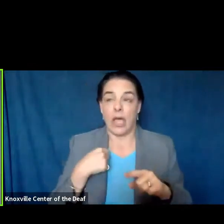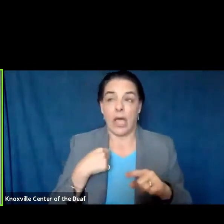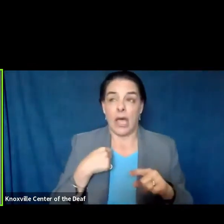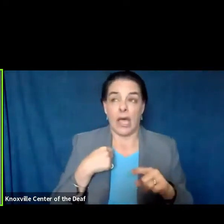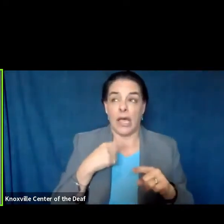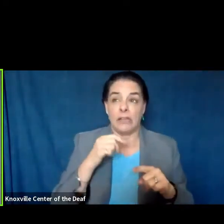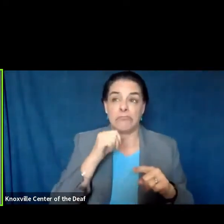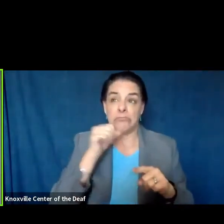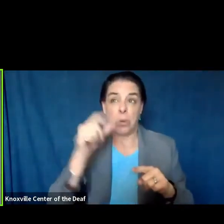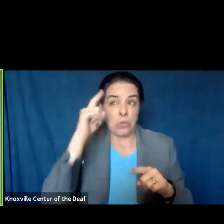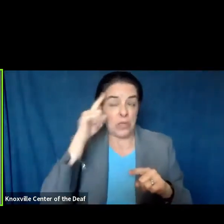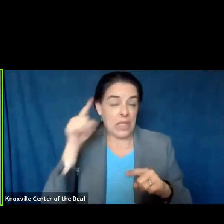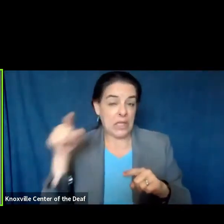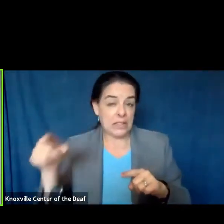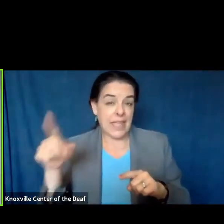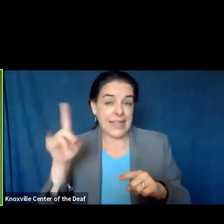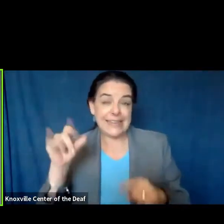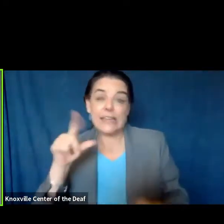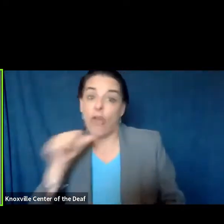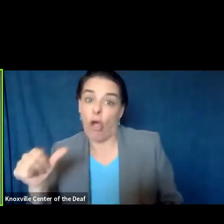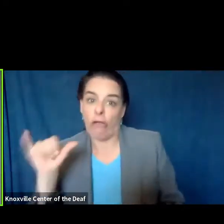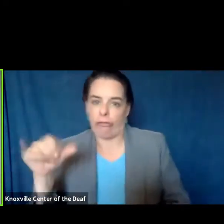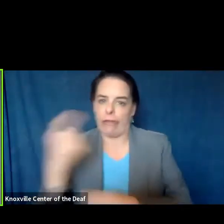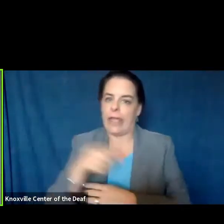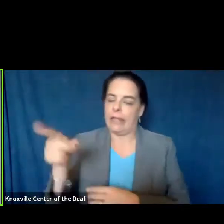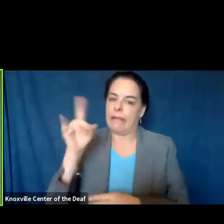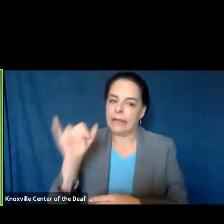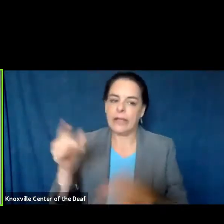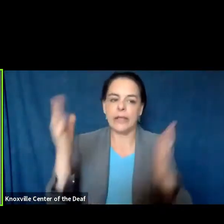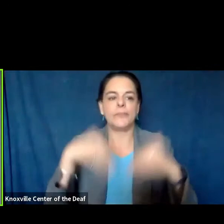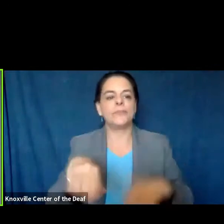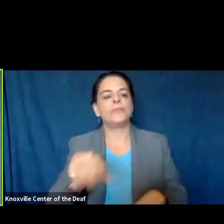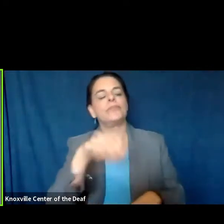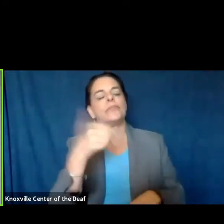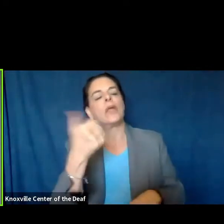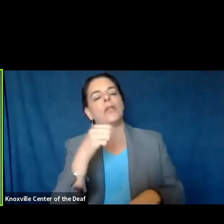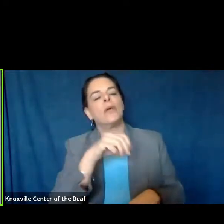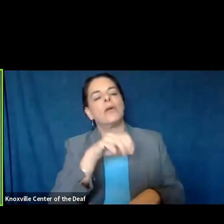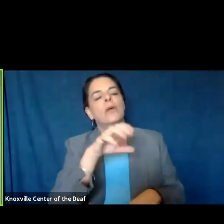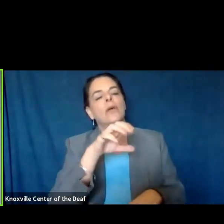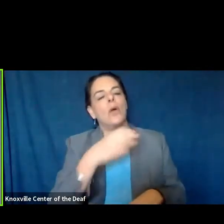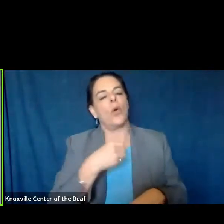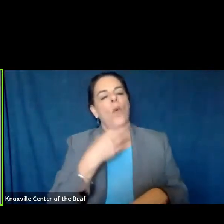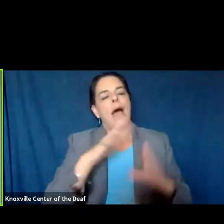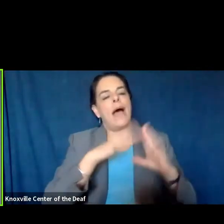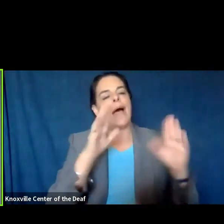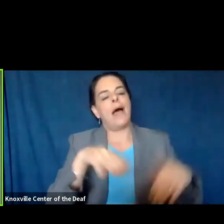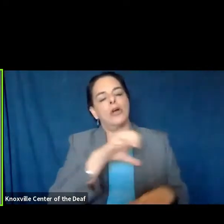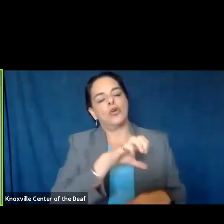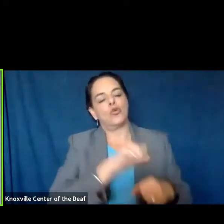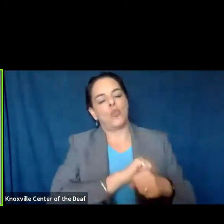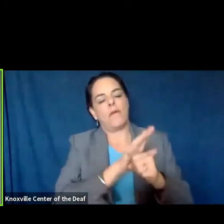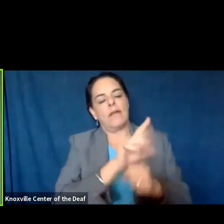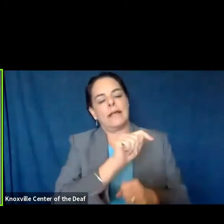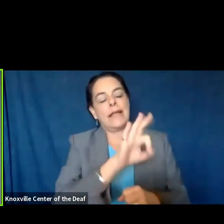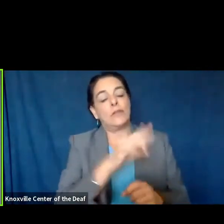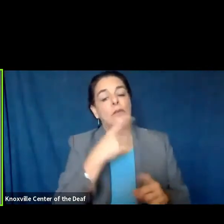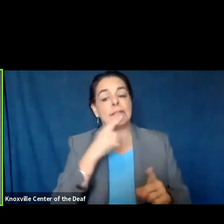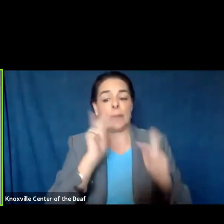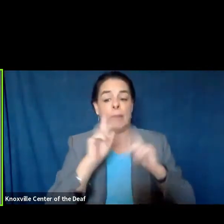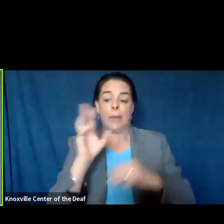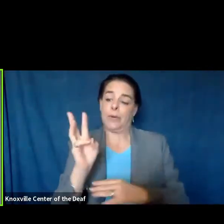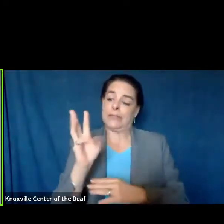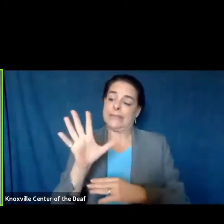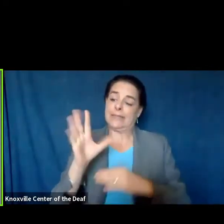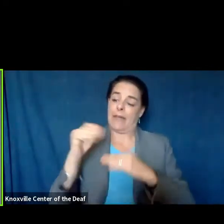day. Also from Cole with WBIR, the White House Coronavirus Task Force says people 65 and up should not go inside public